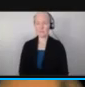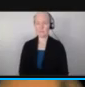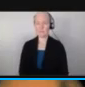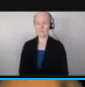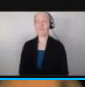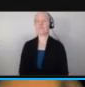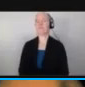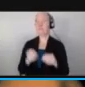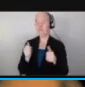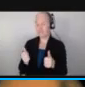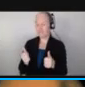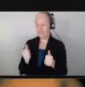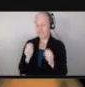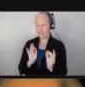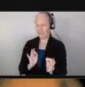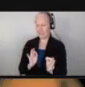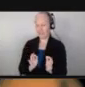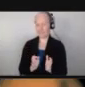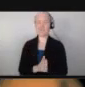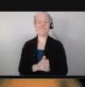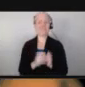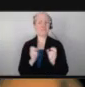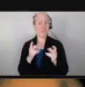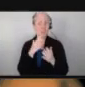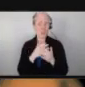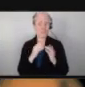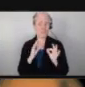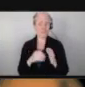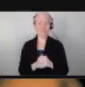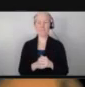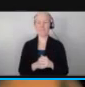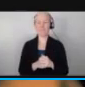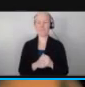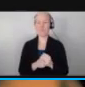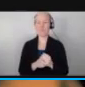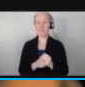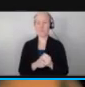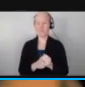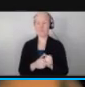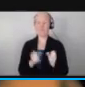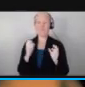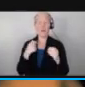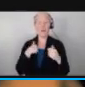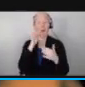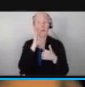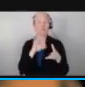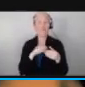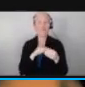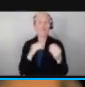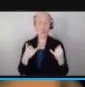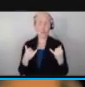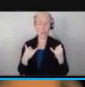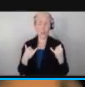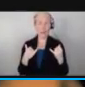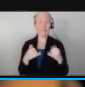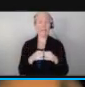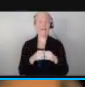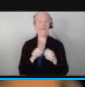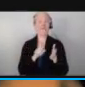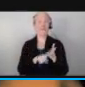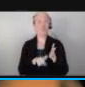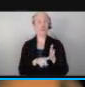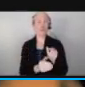I And have that's it in perfect. presenter view. Good deal. All right, great. So what I'll be talking about today is the research